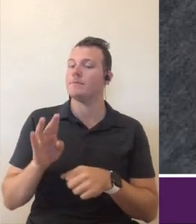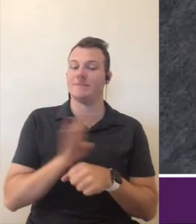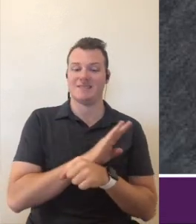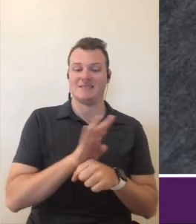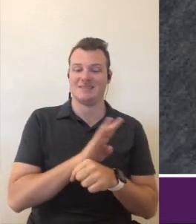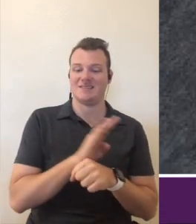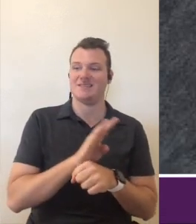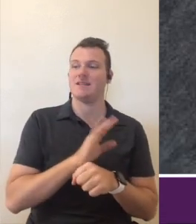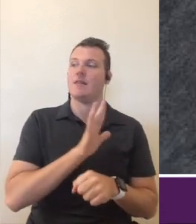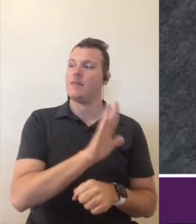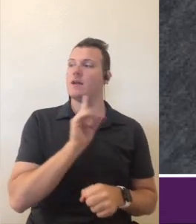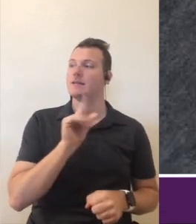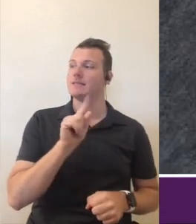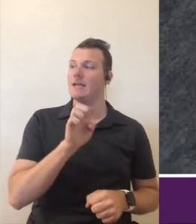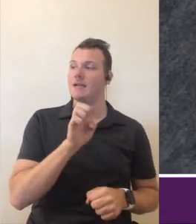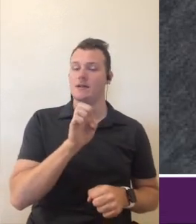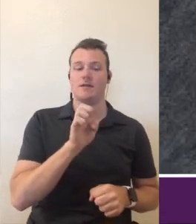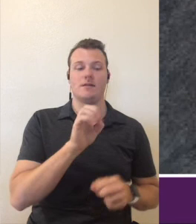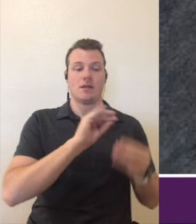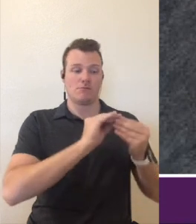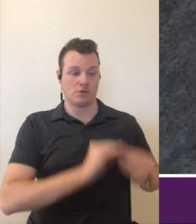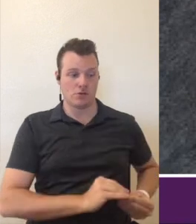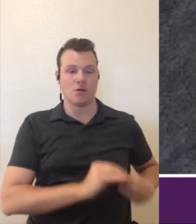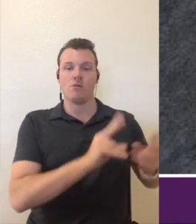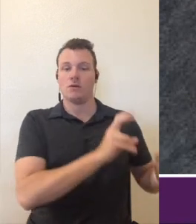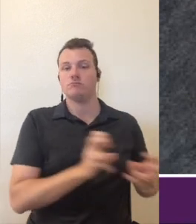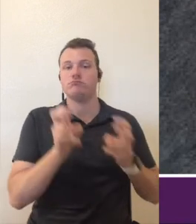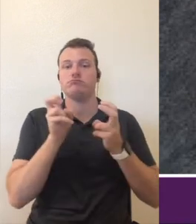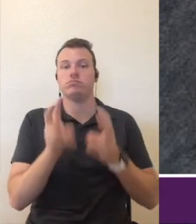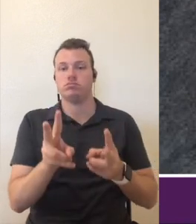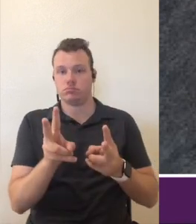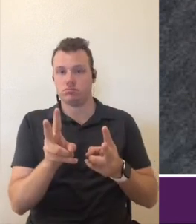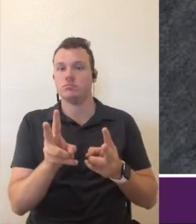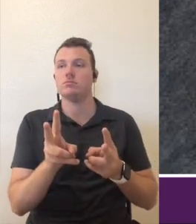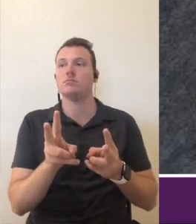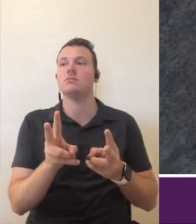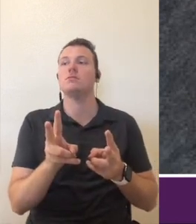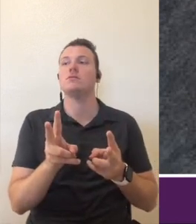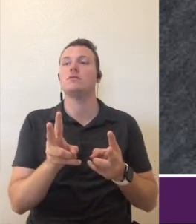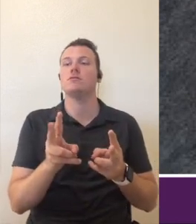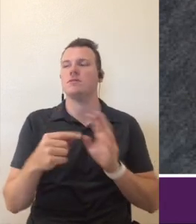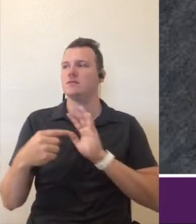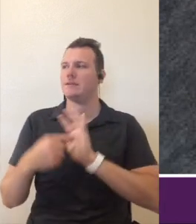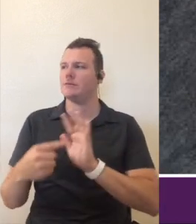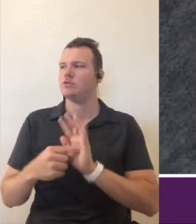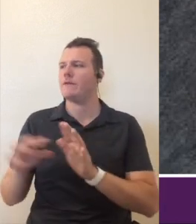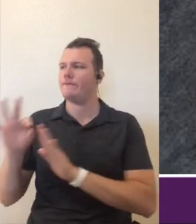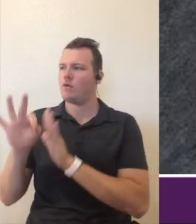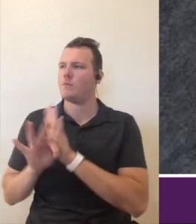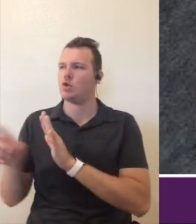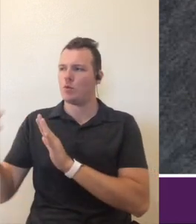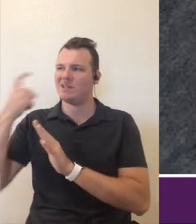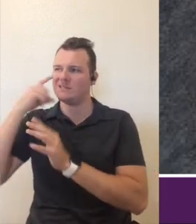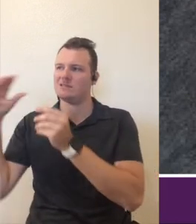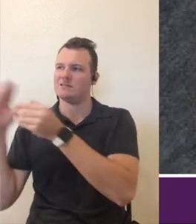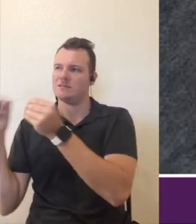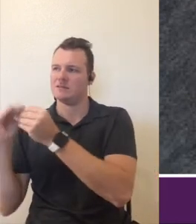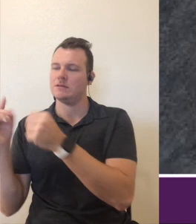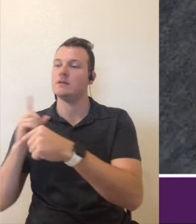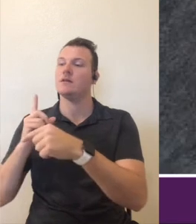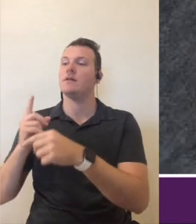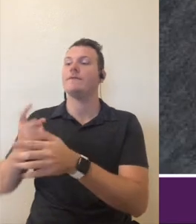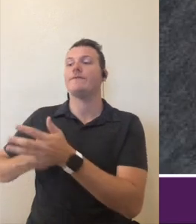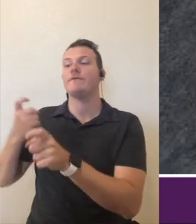available that will allow practices to sort of plug in their data that will demonstrate the formulas that